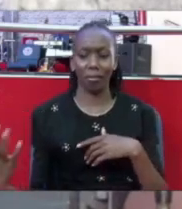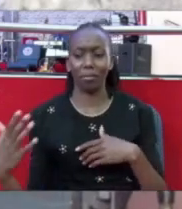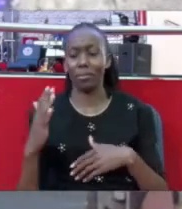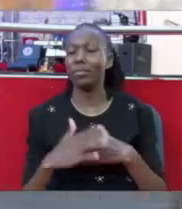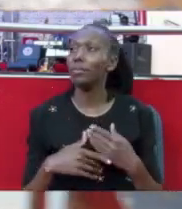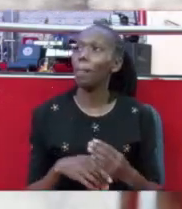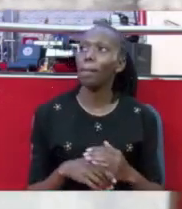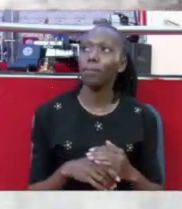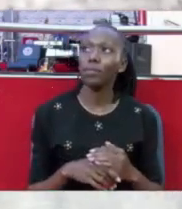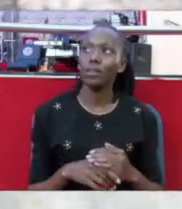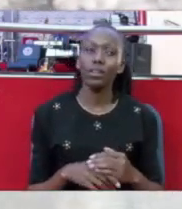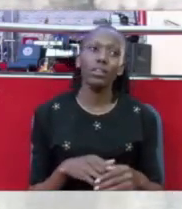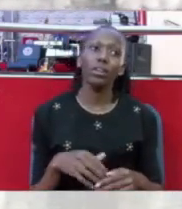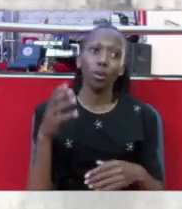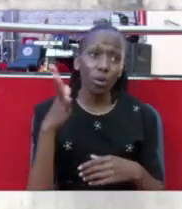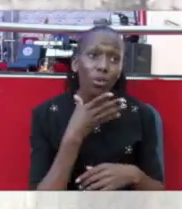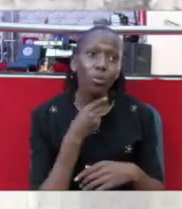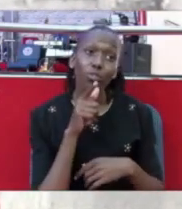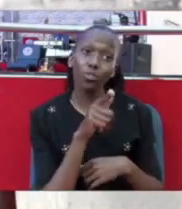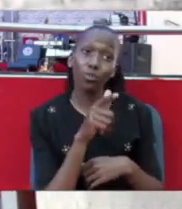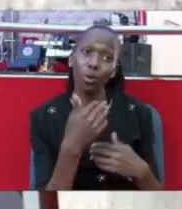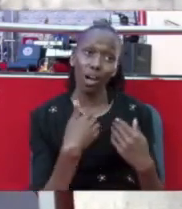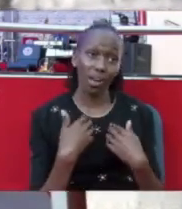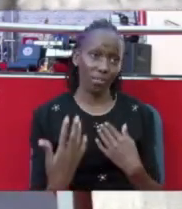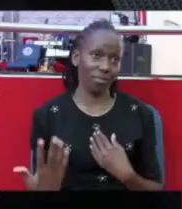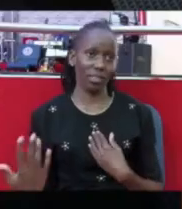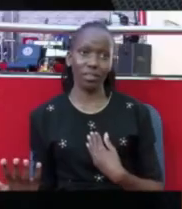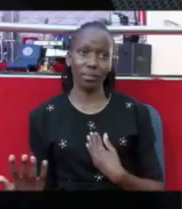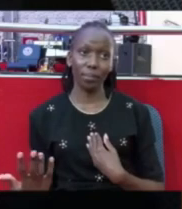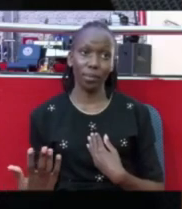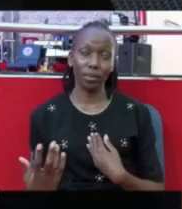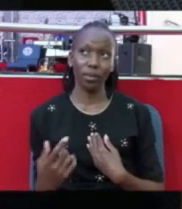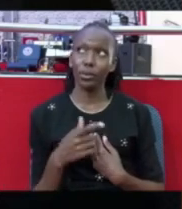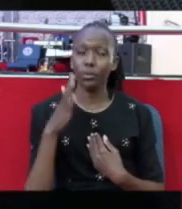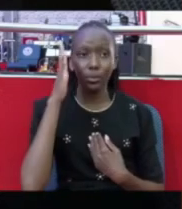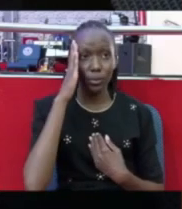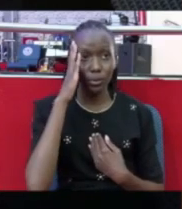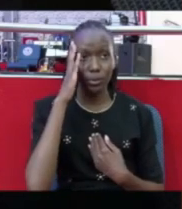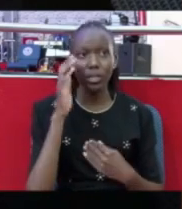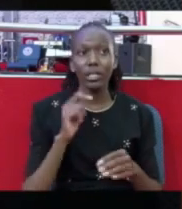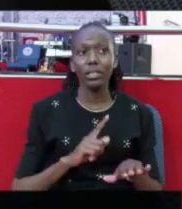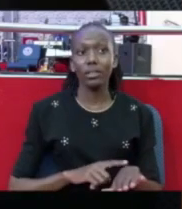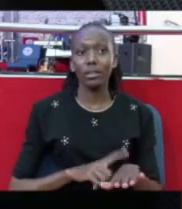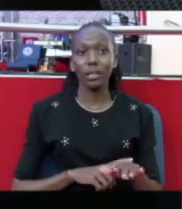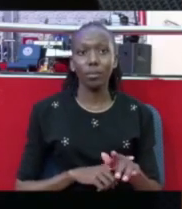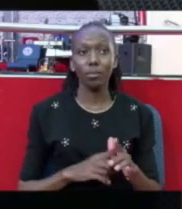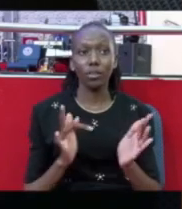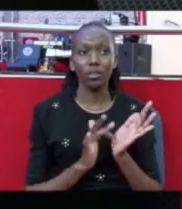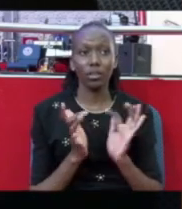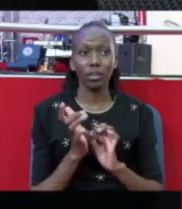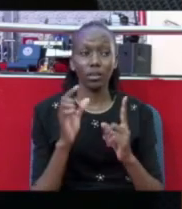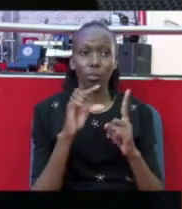He wants you to have things. Anataka uwe na vitu. You know, when the Bible was preached and brought to us in Africa,